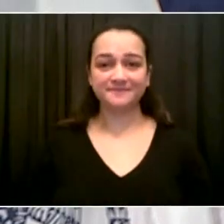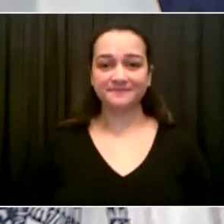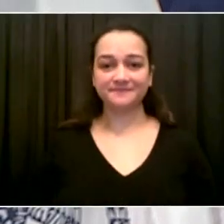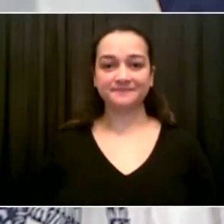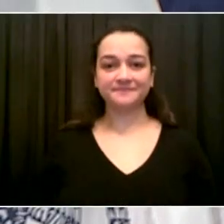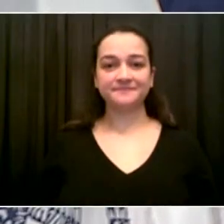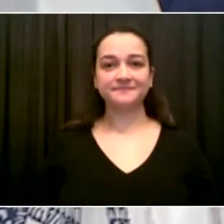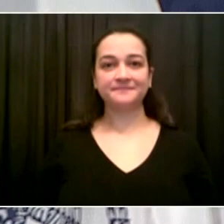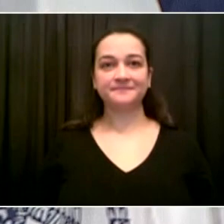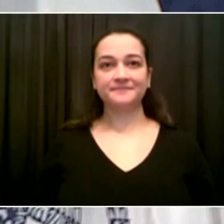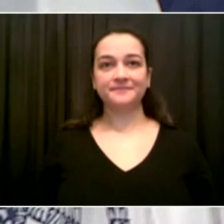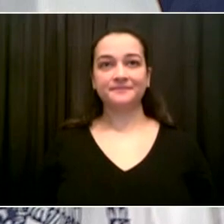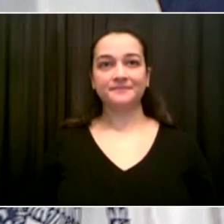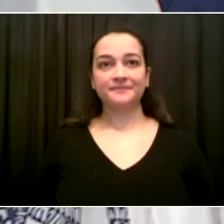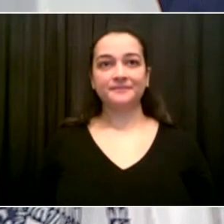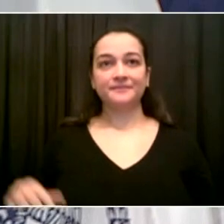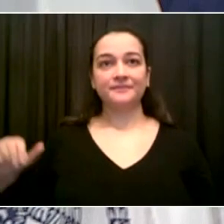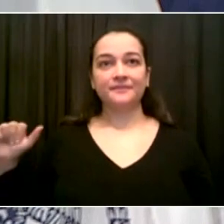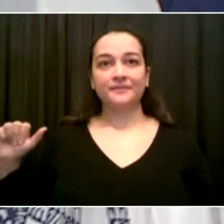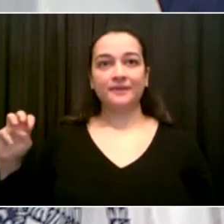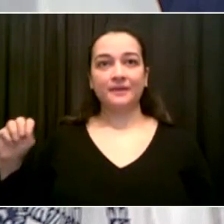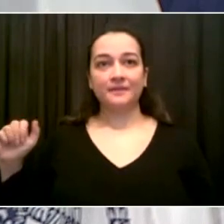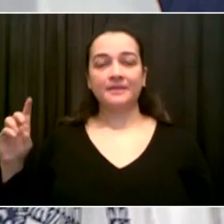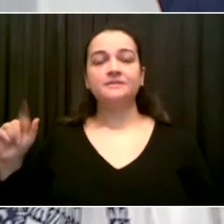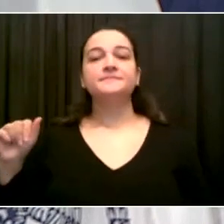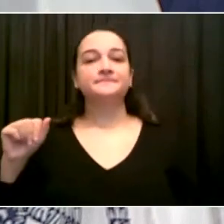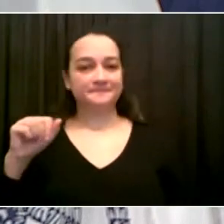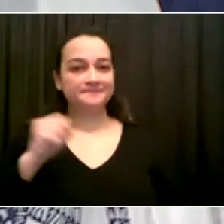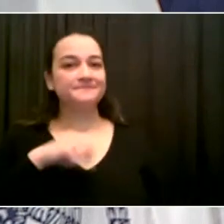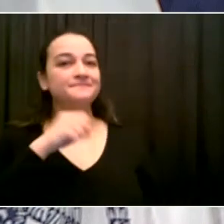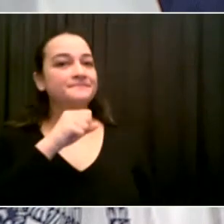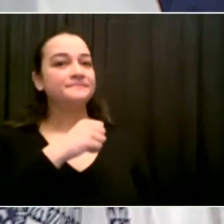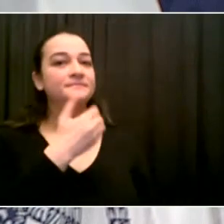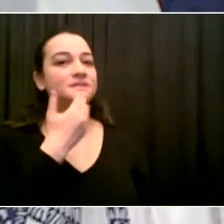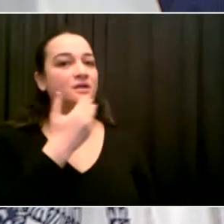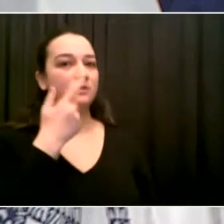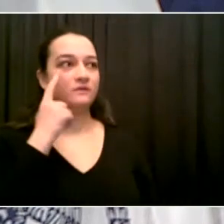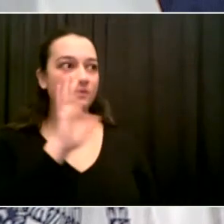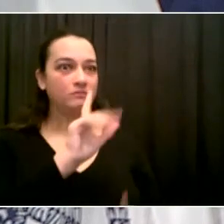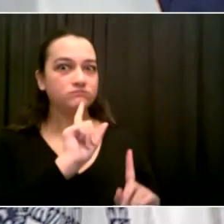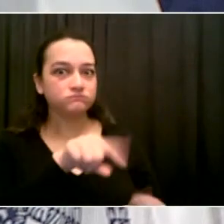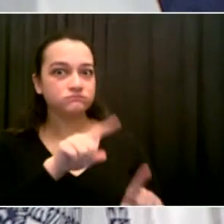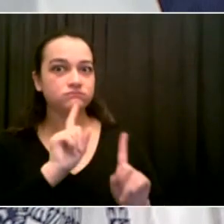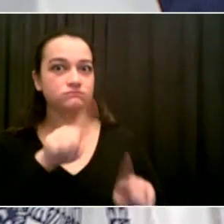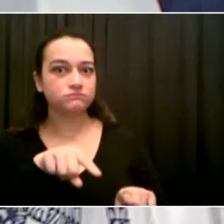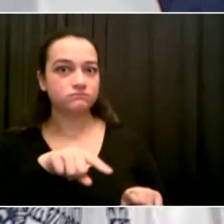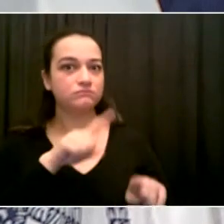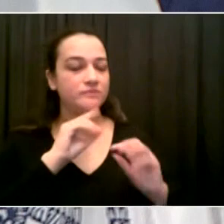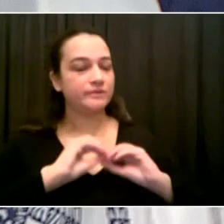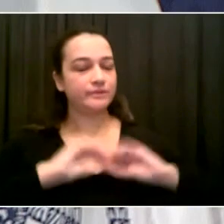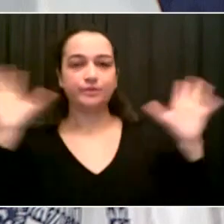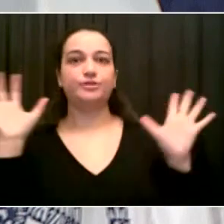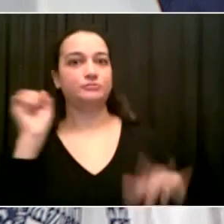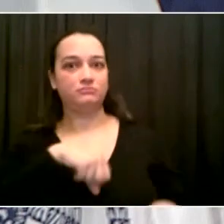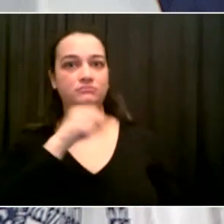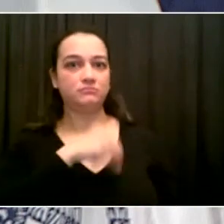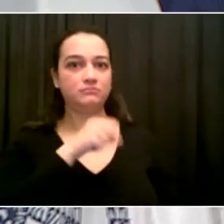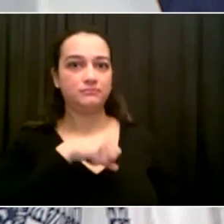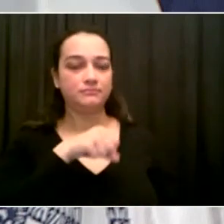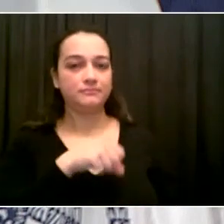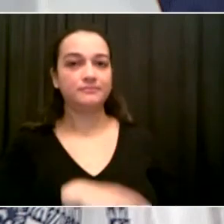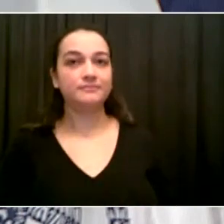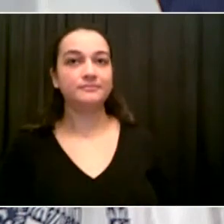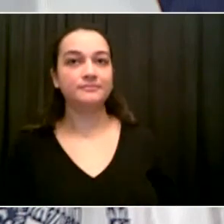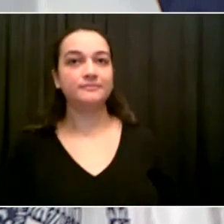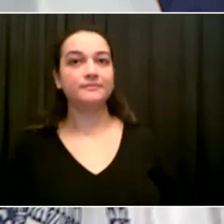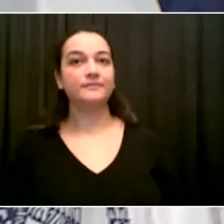Thank you so much. And Dr. Johnson, thank you for clarifying the fact that it's not, if you're a patient, you want that care, you don't have to be enrolled in